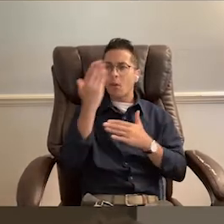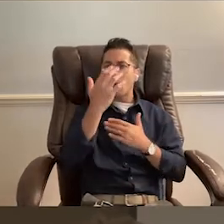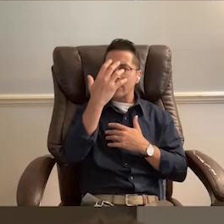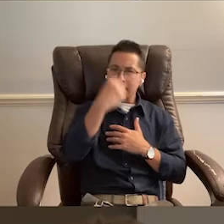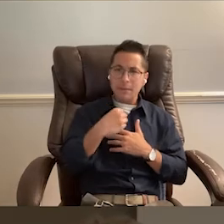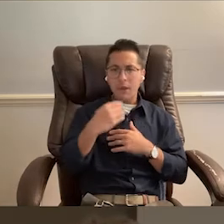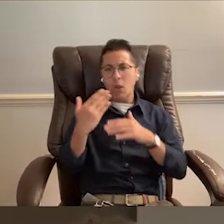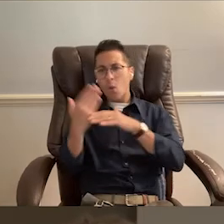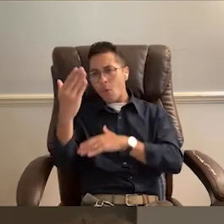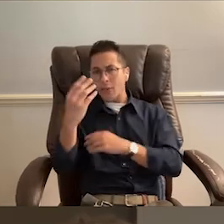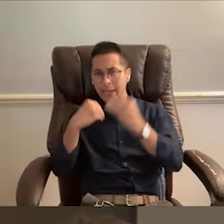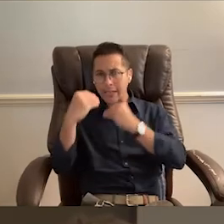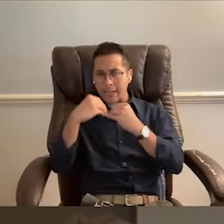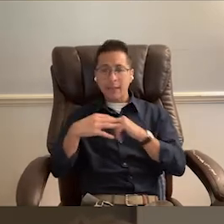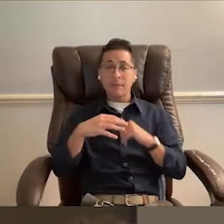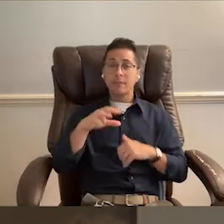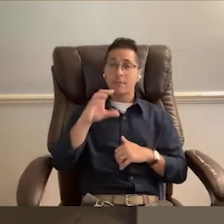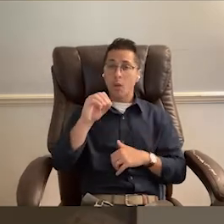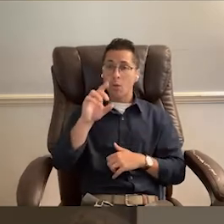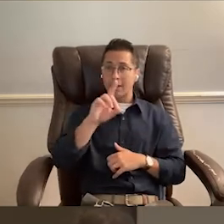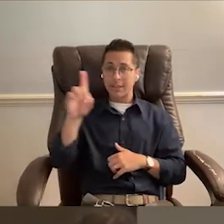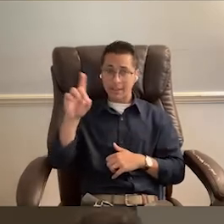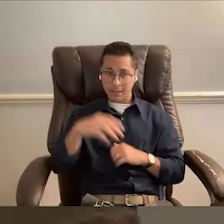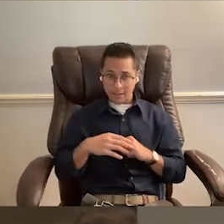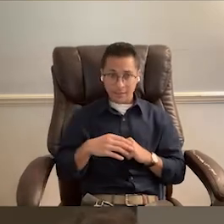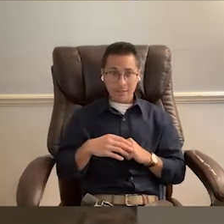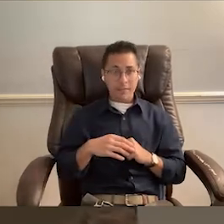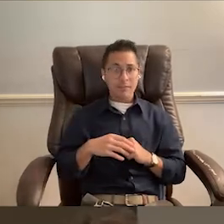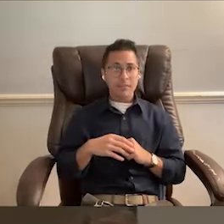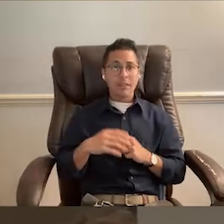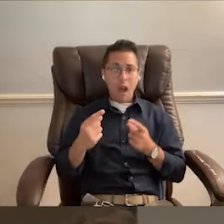behavior, and major changes in habits such as oversleeping or overeating.